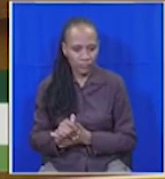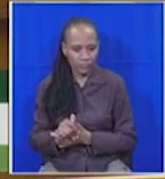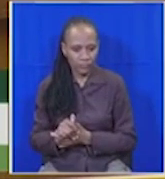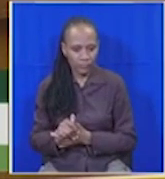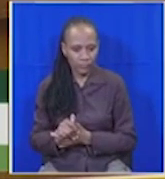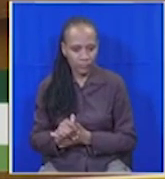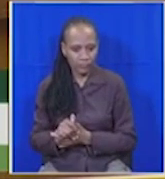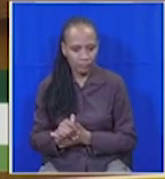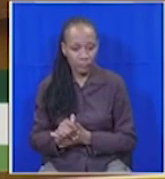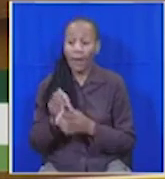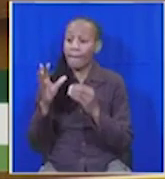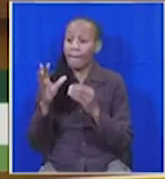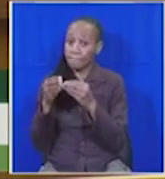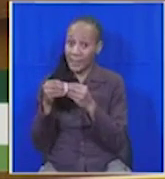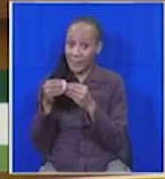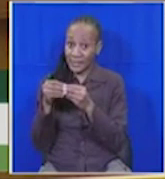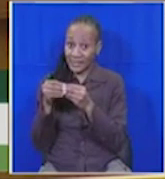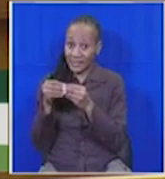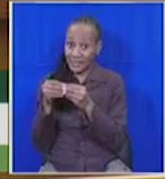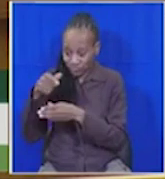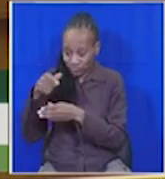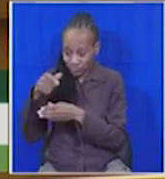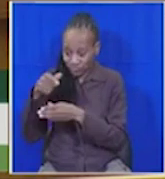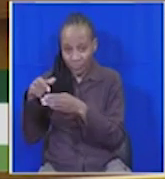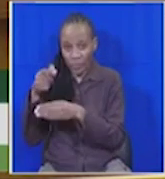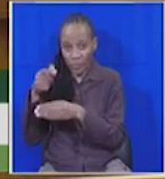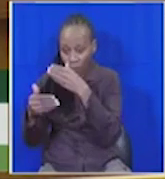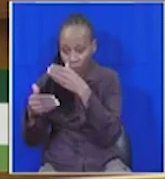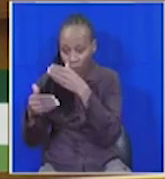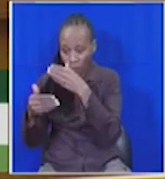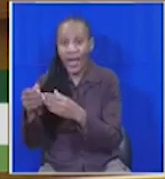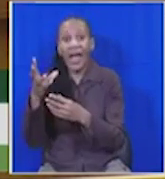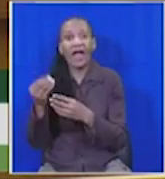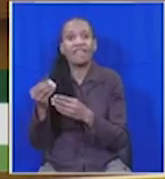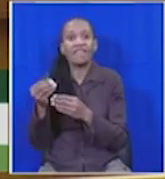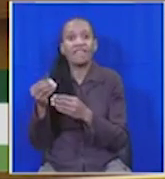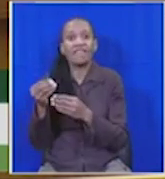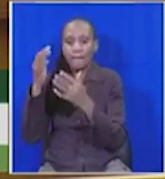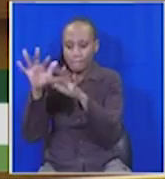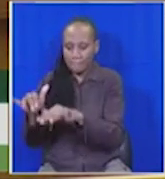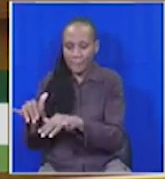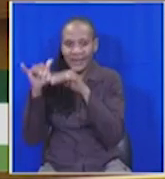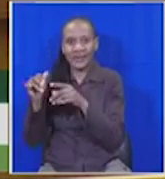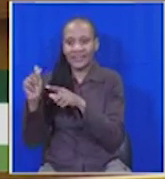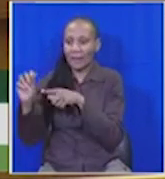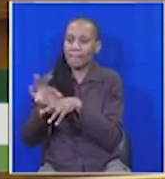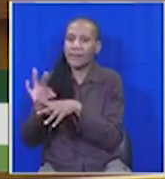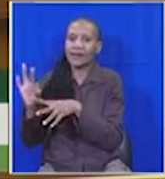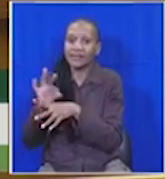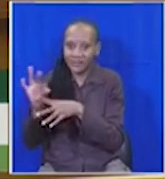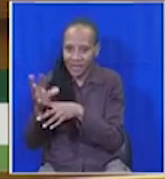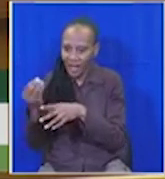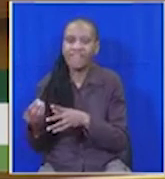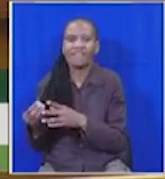the conduct of members are actually guided by parliamentary practice and convention, more so than by